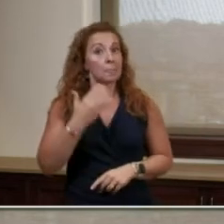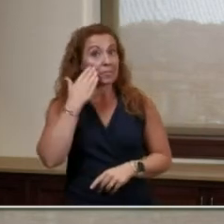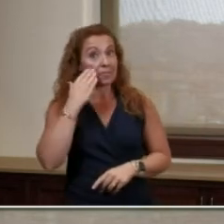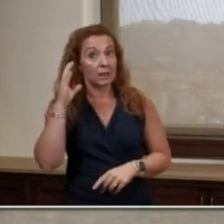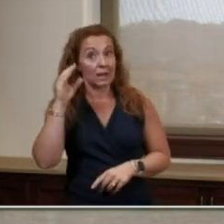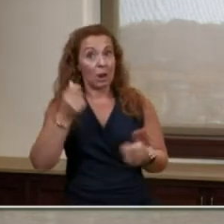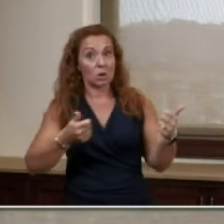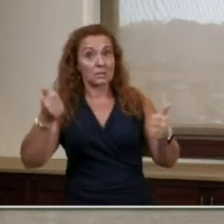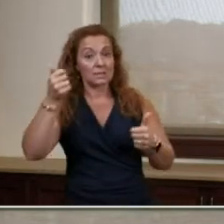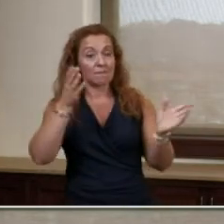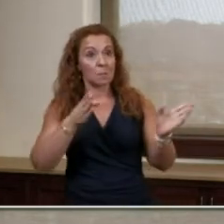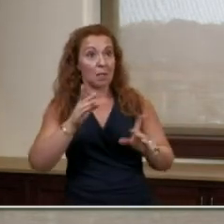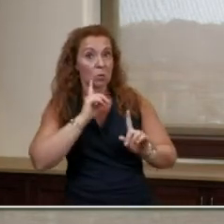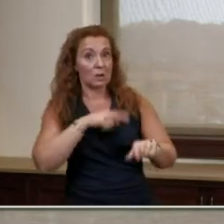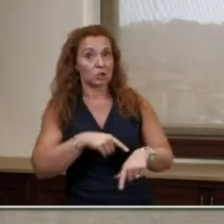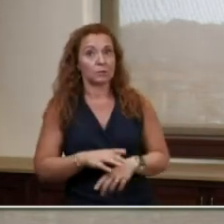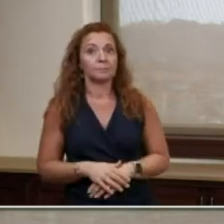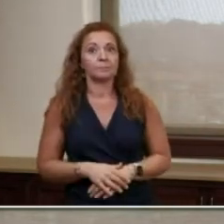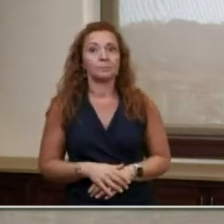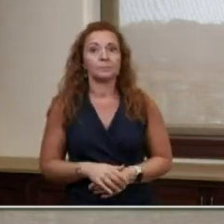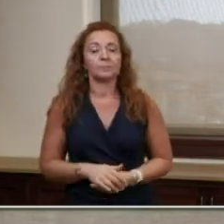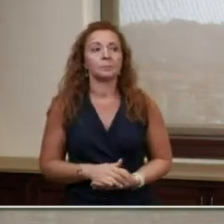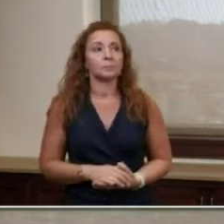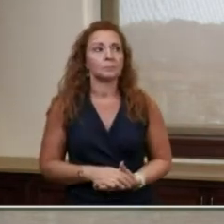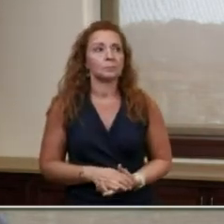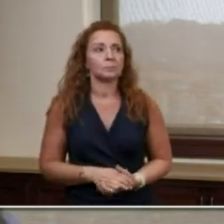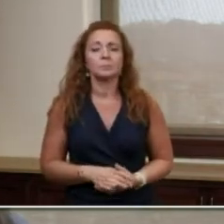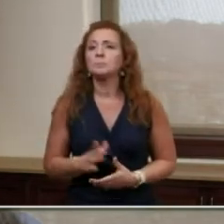county executive is going to take those questions.